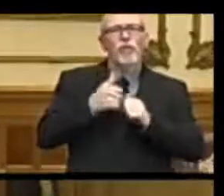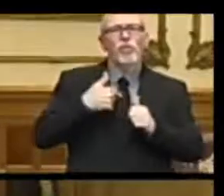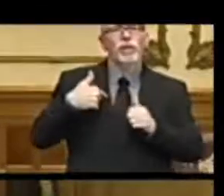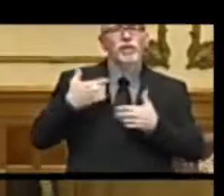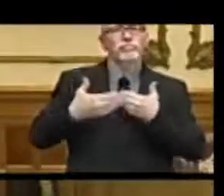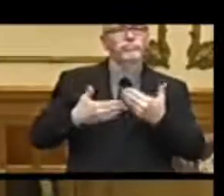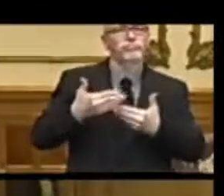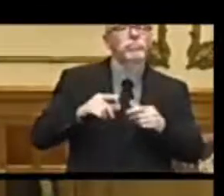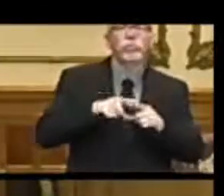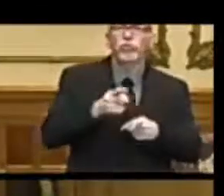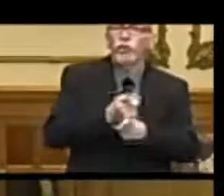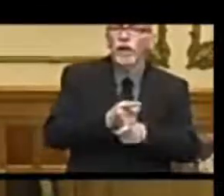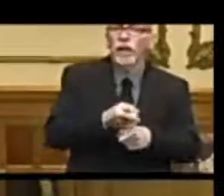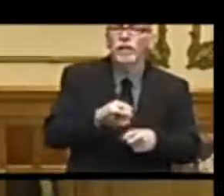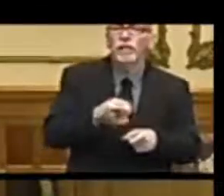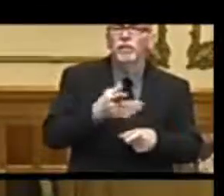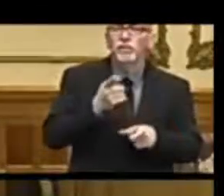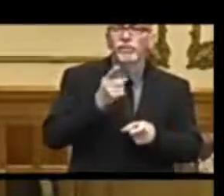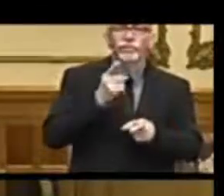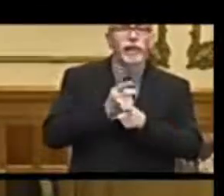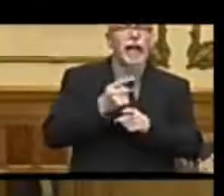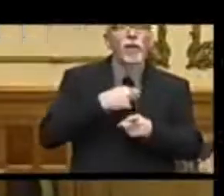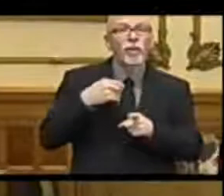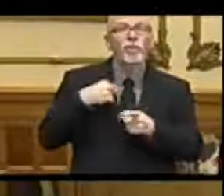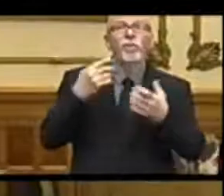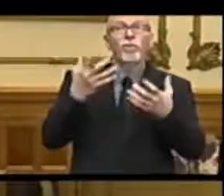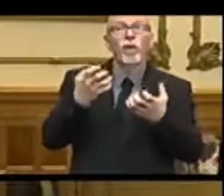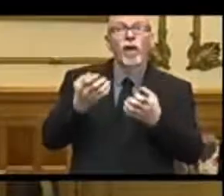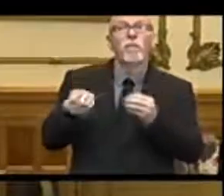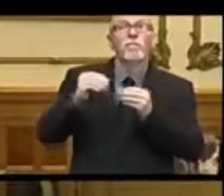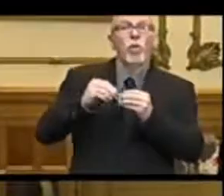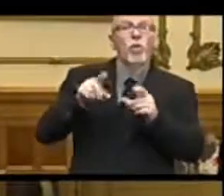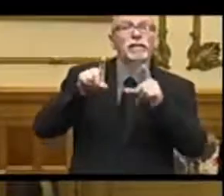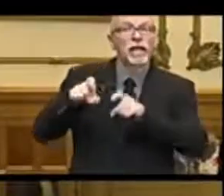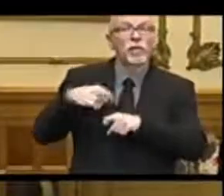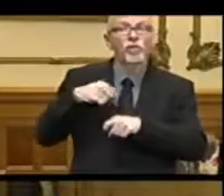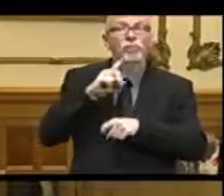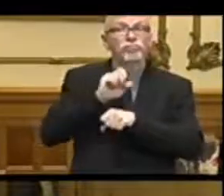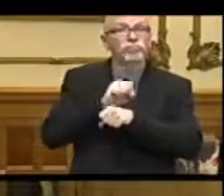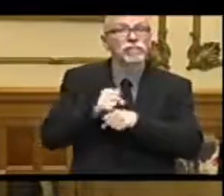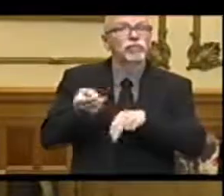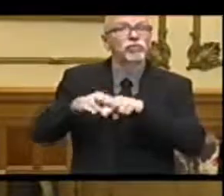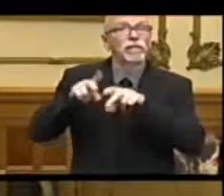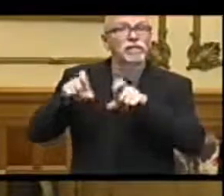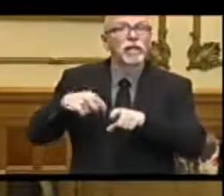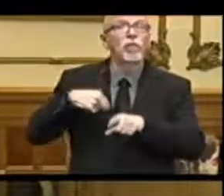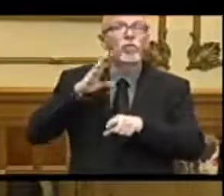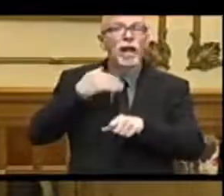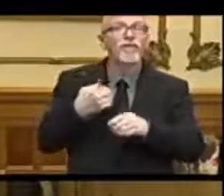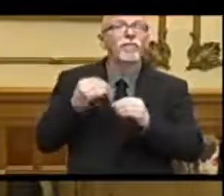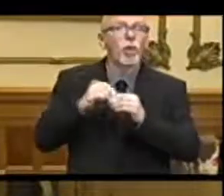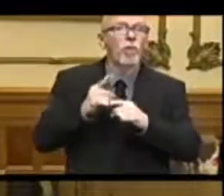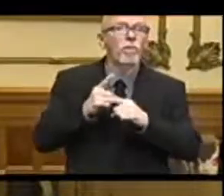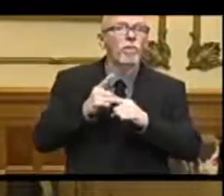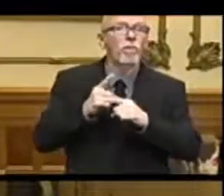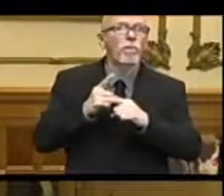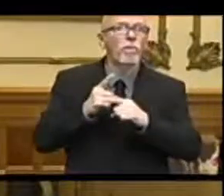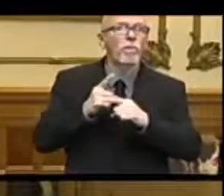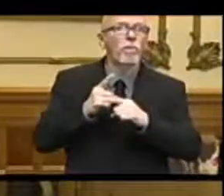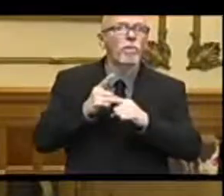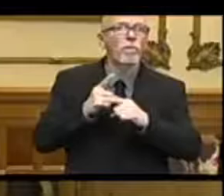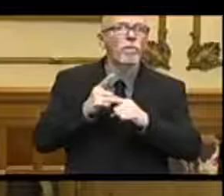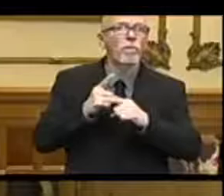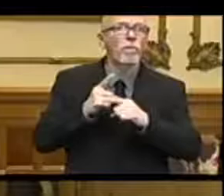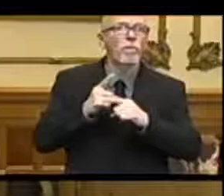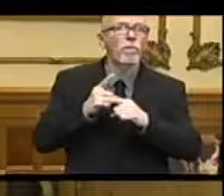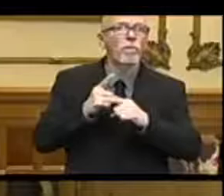this. But you're right. As we want to increase testing, and we do increase testing, we will find more positive cases, and that's certainly